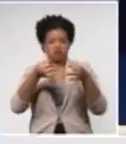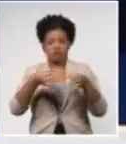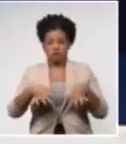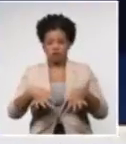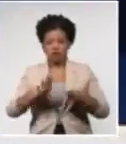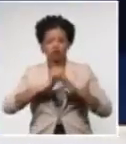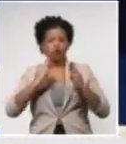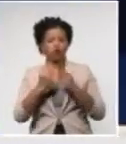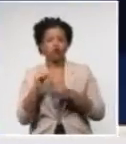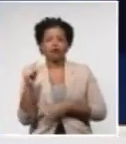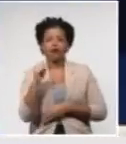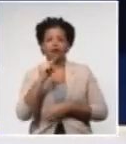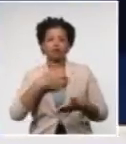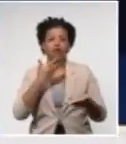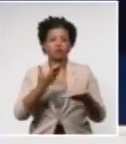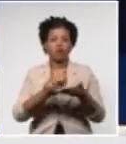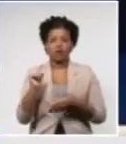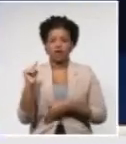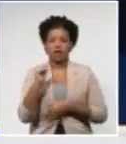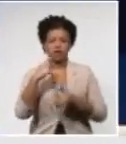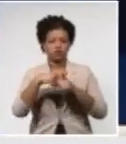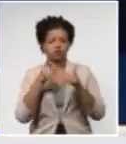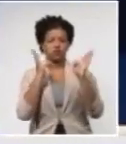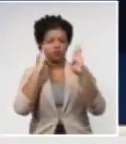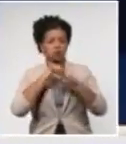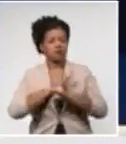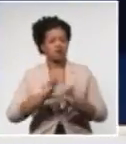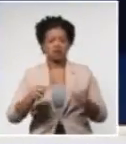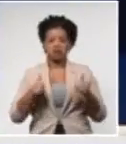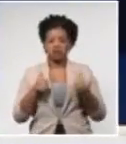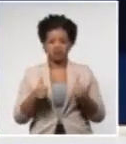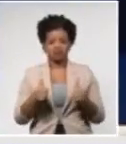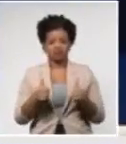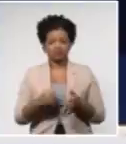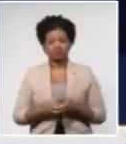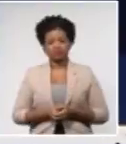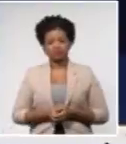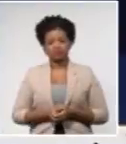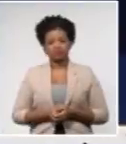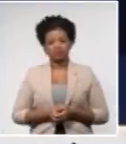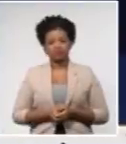spent 1 month and has tested negative.